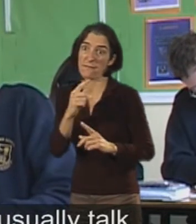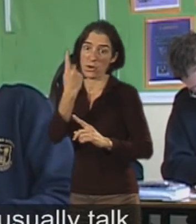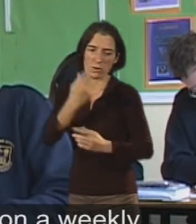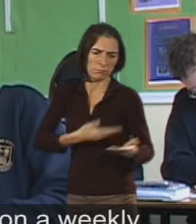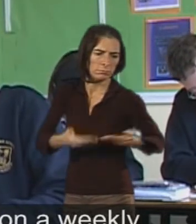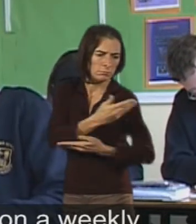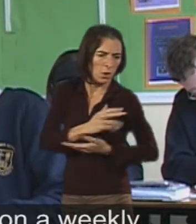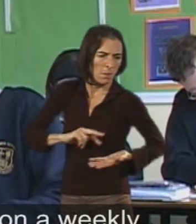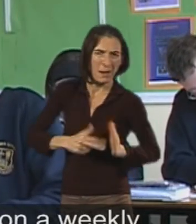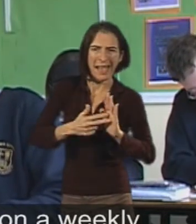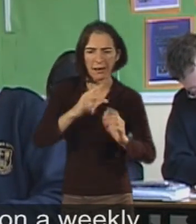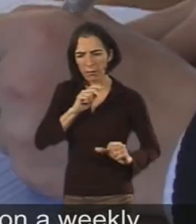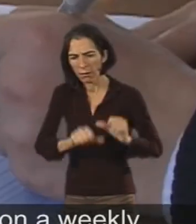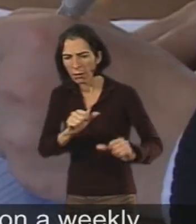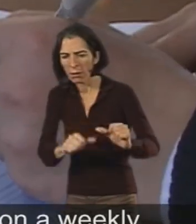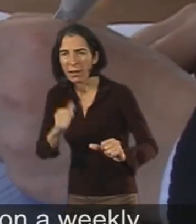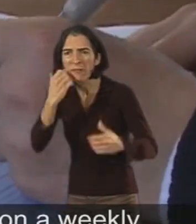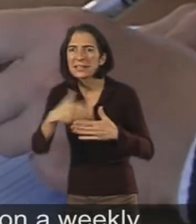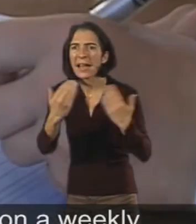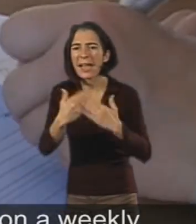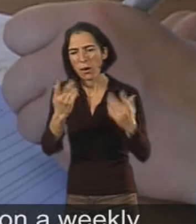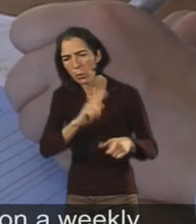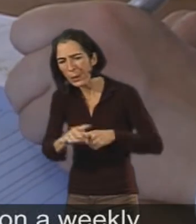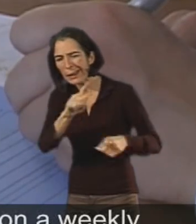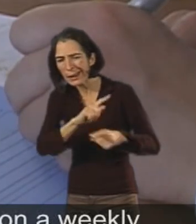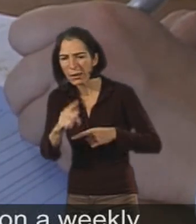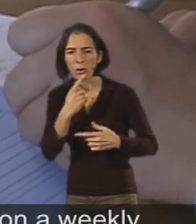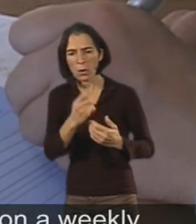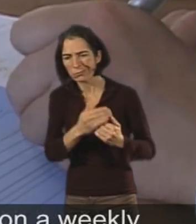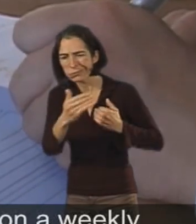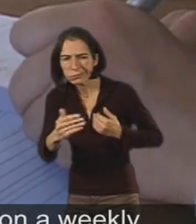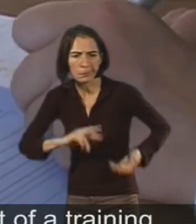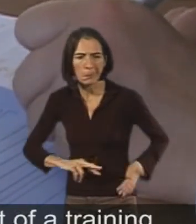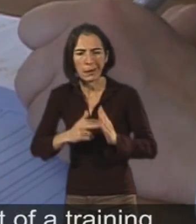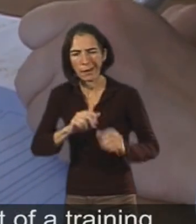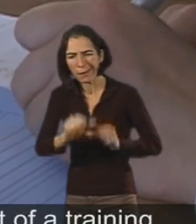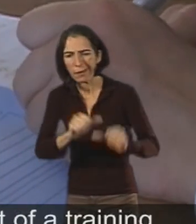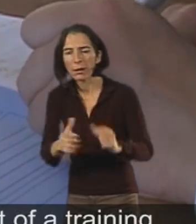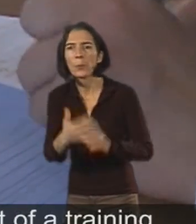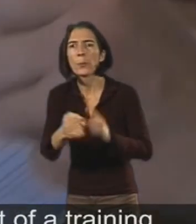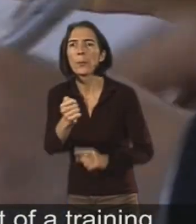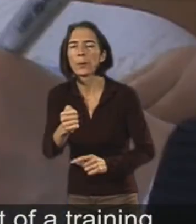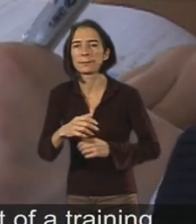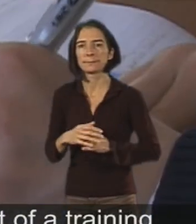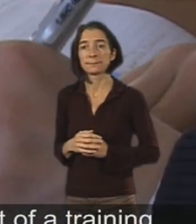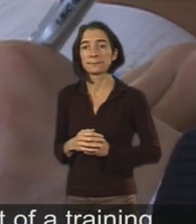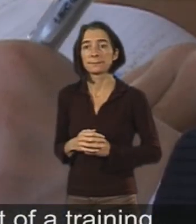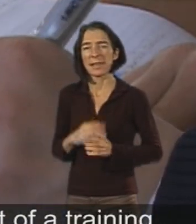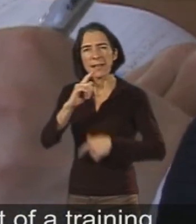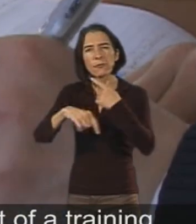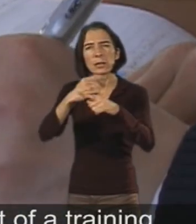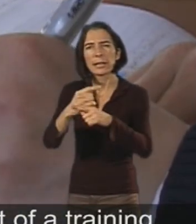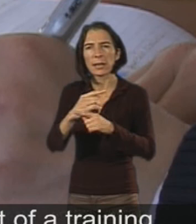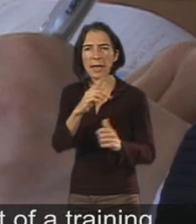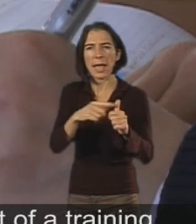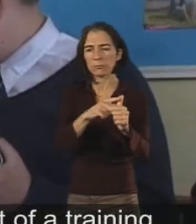where we're going to go with it. It can be on a daily basis or on a weekly basis or more long term. In October and April each year, part of a training day